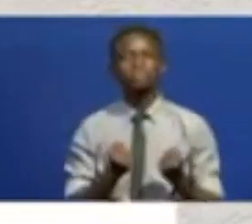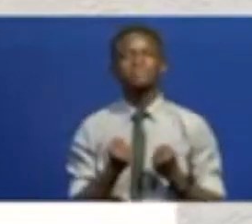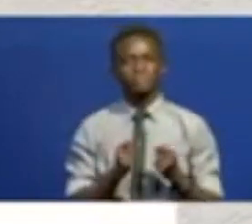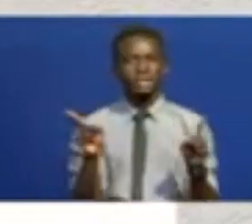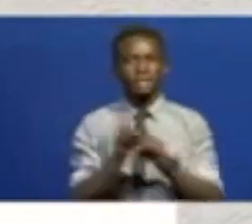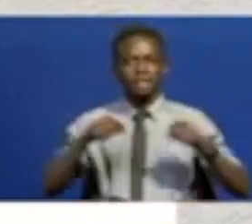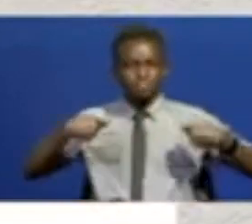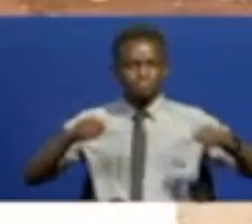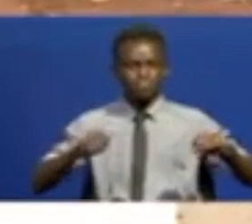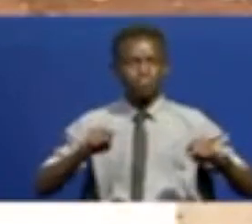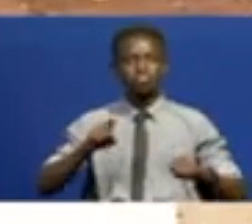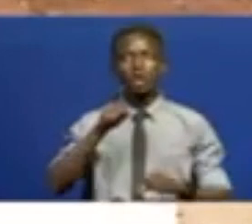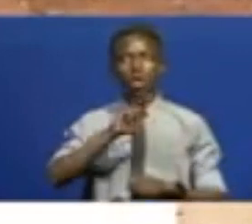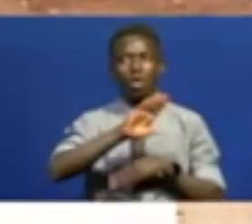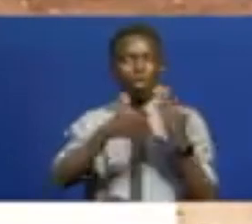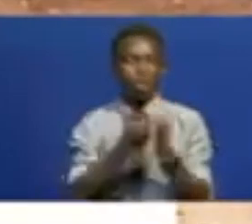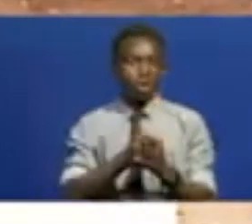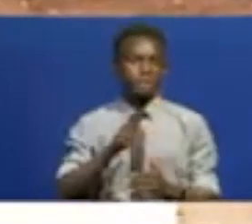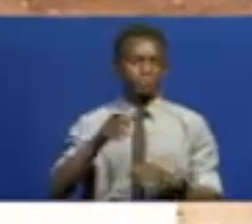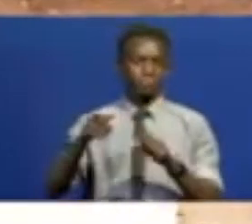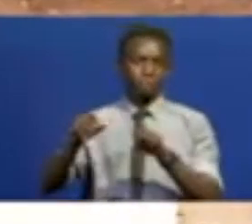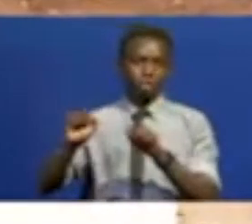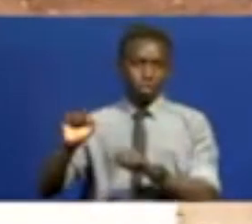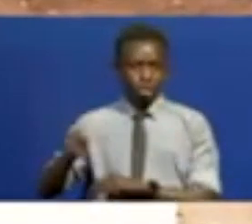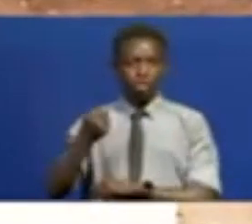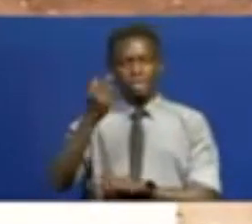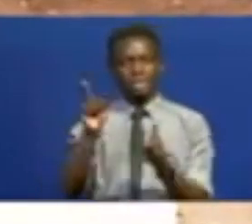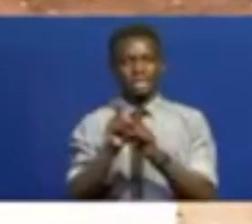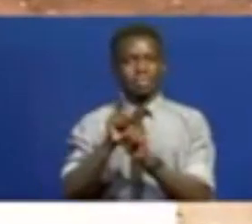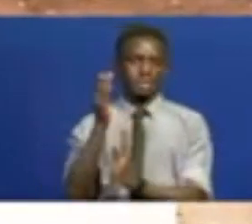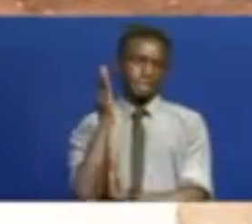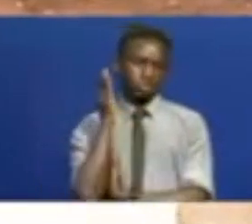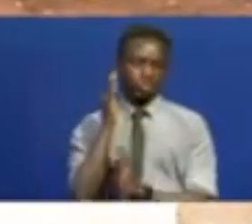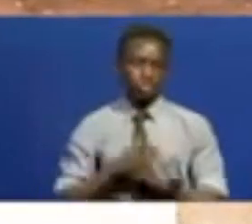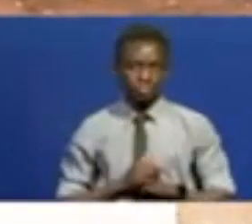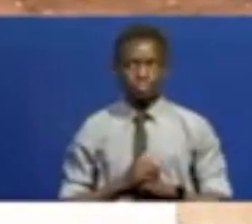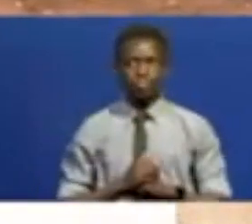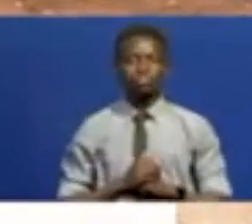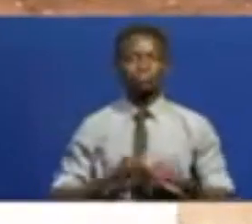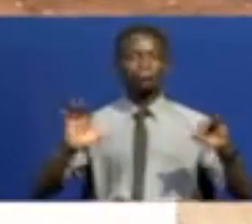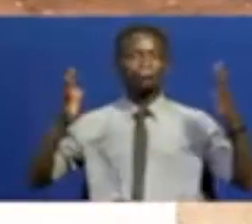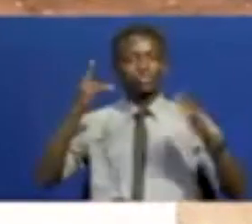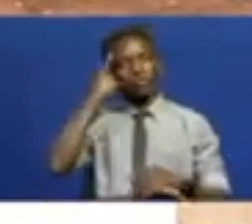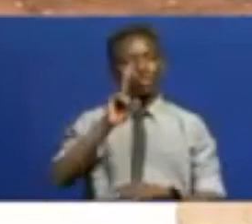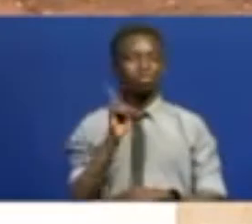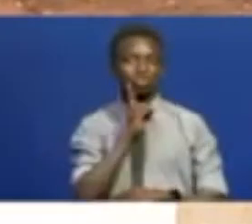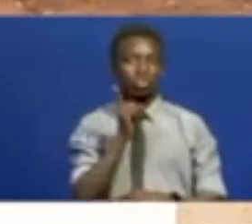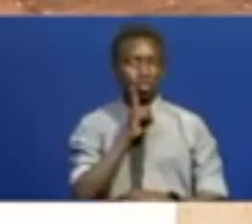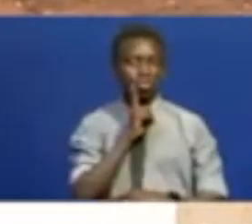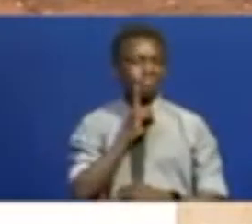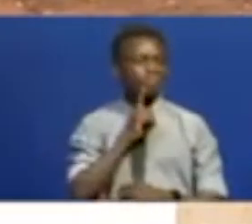motorcycles as a security measure. It's all systems go for the Mashujaa Day celebrations tomorrow, with the main focus